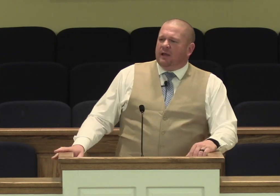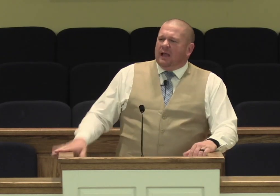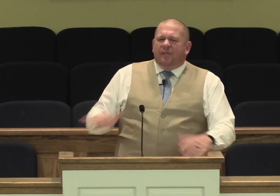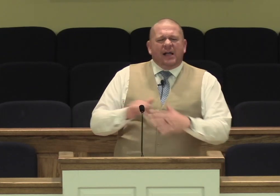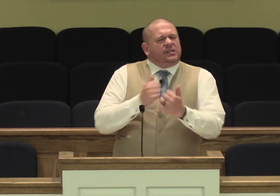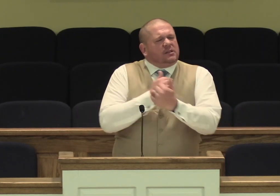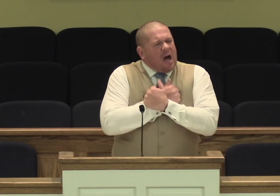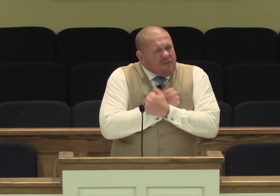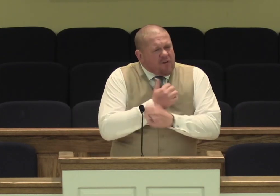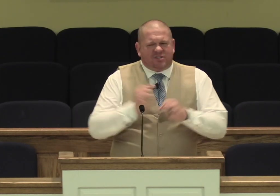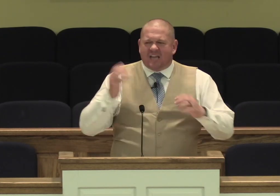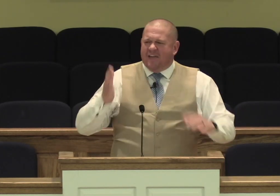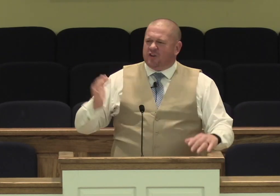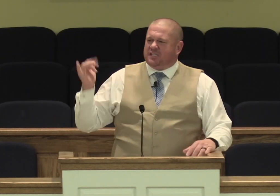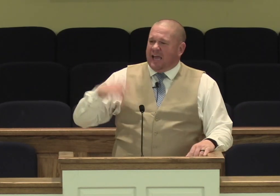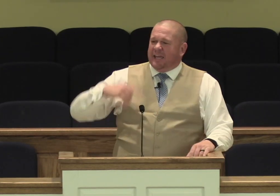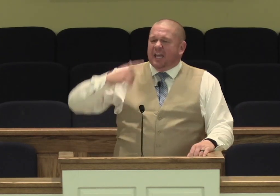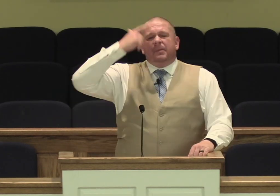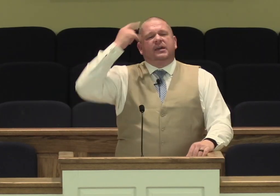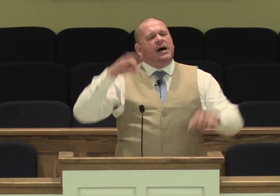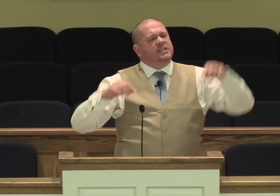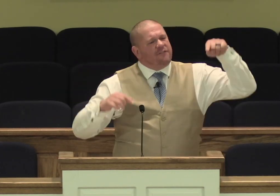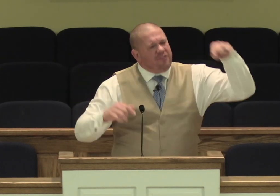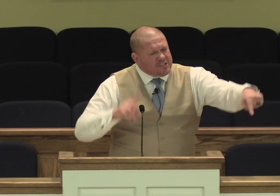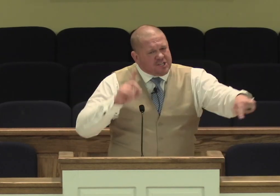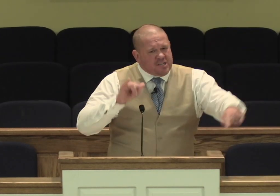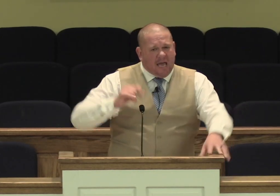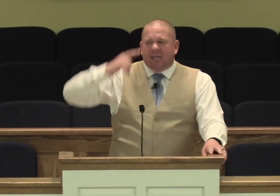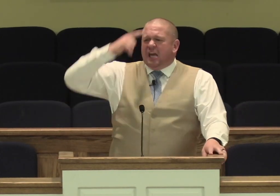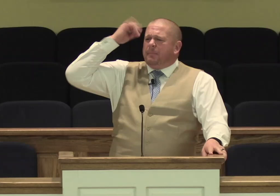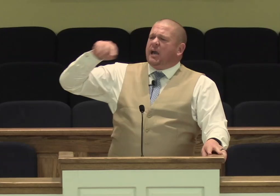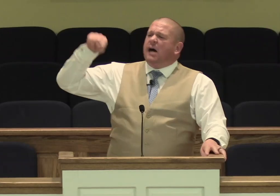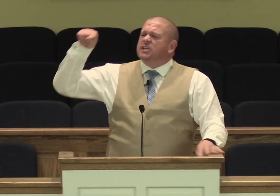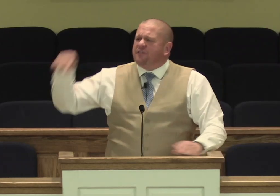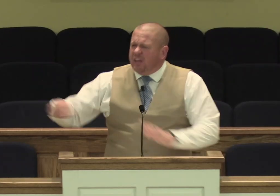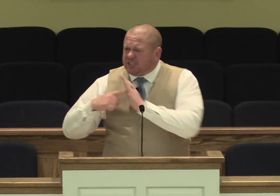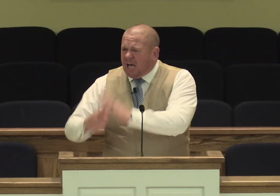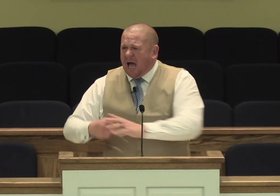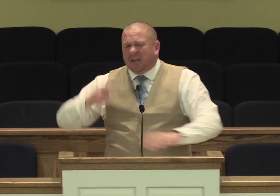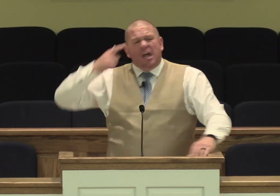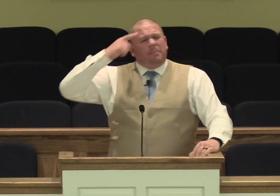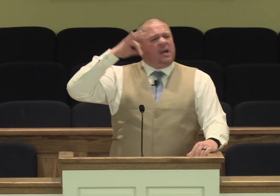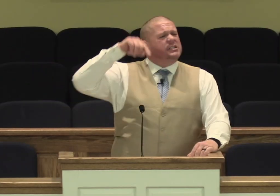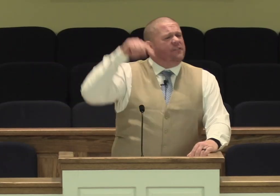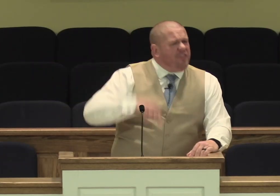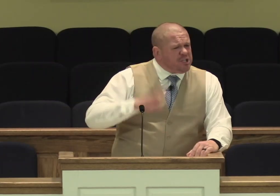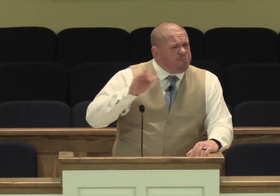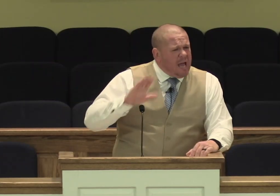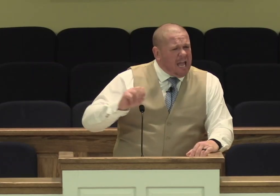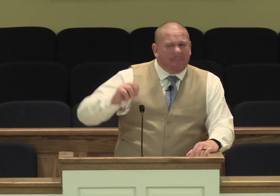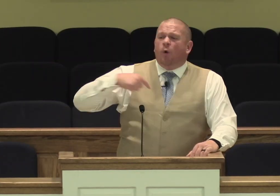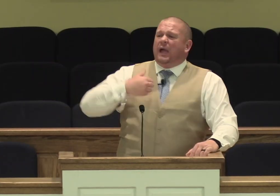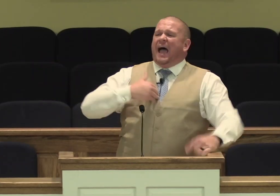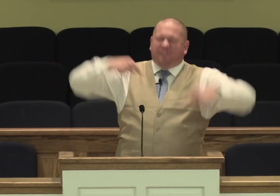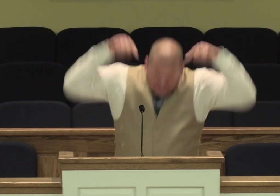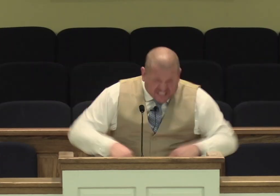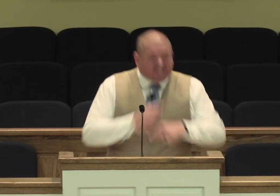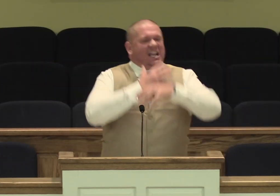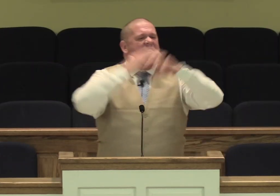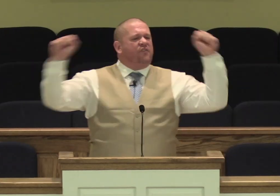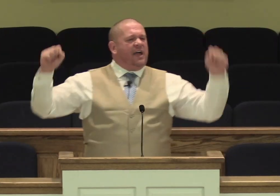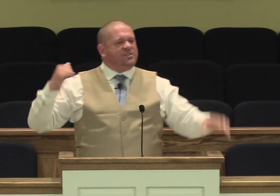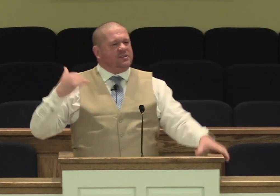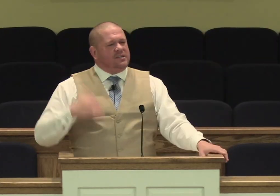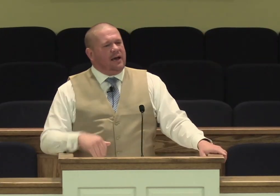found. And that's the love of our Savior today. Because of this day, because of this sign, because of this babe, we have